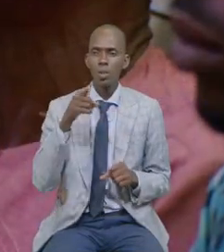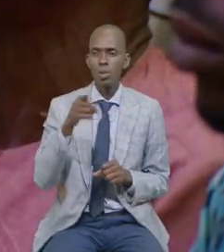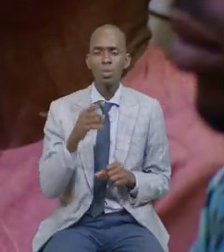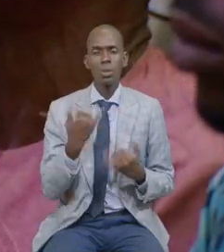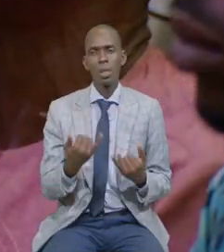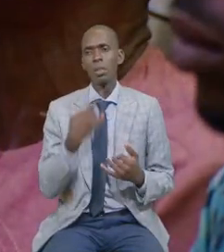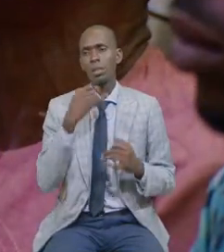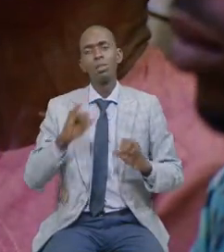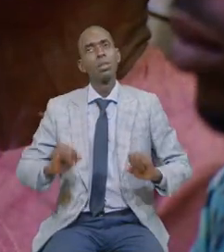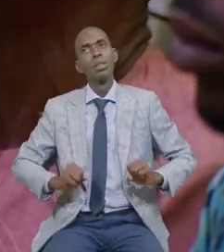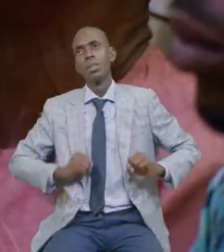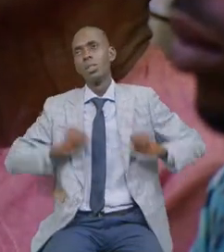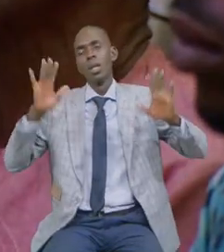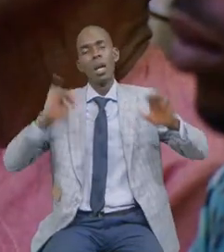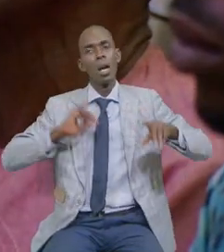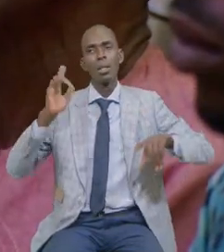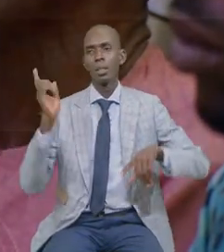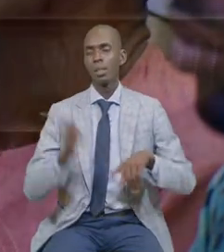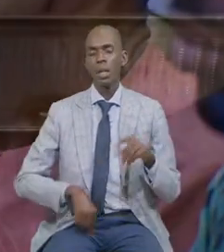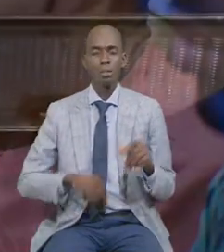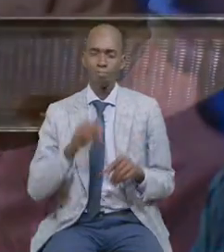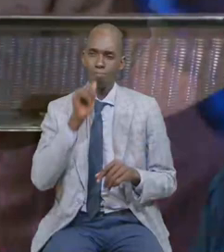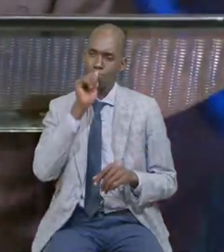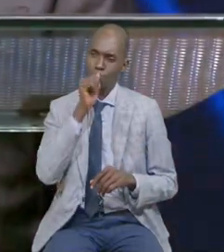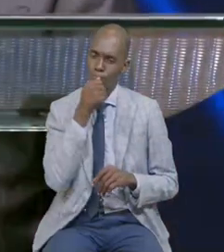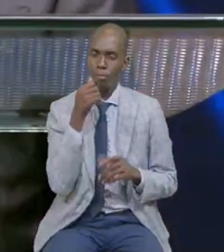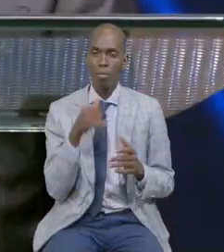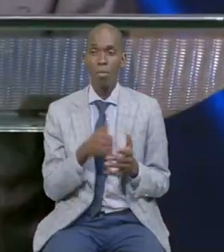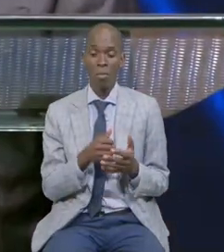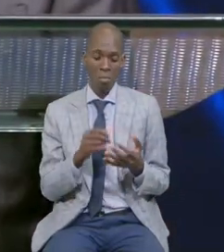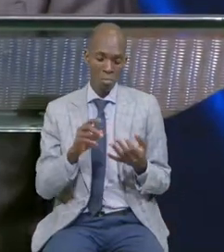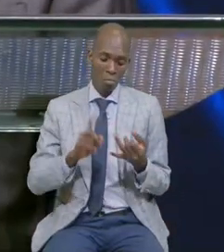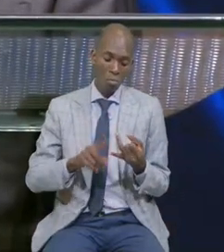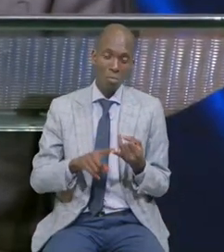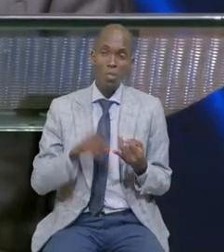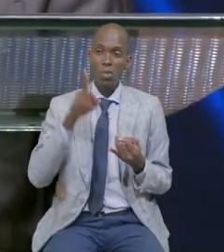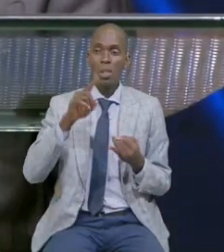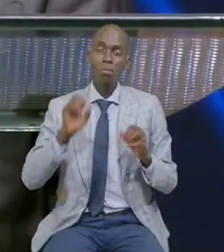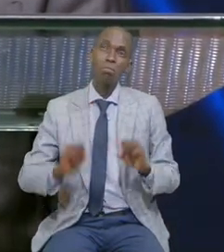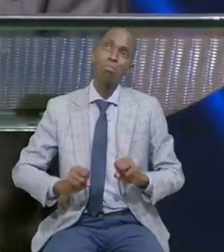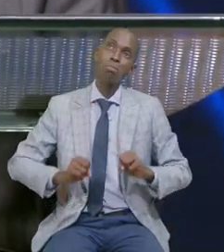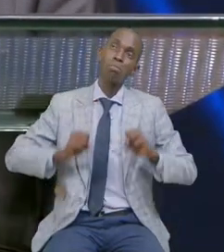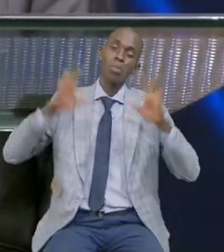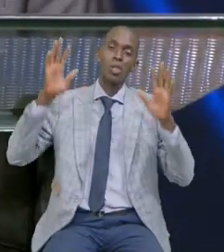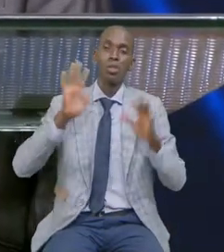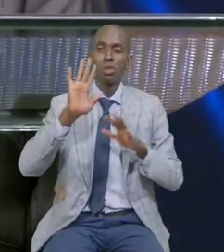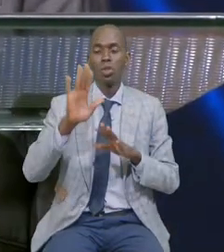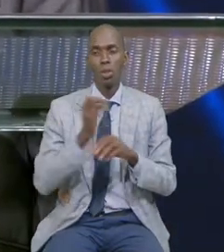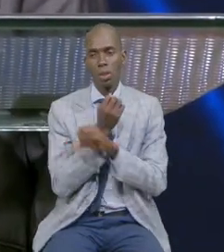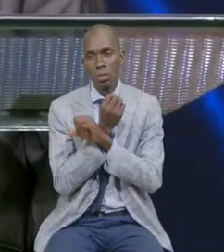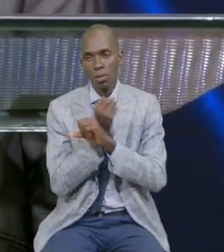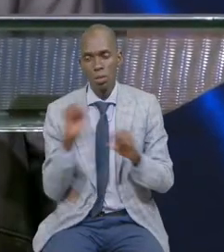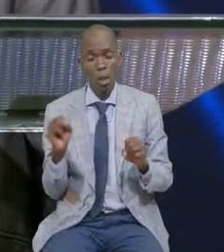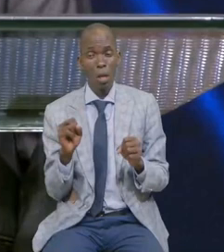anymore. Either you give up the salvation, and you say, if it's for salvation, this is too